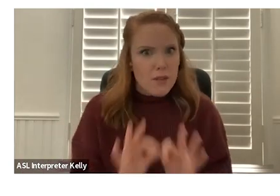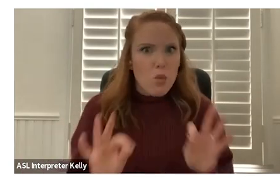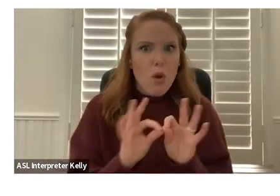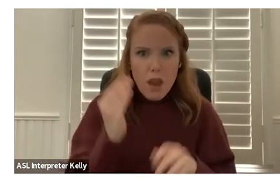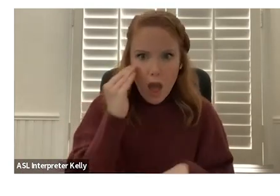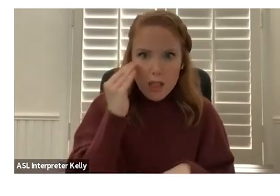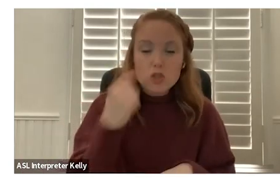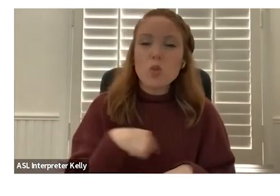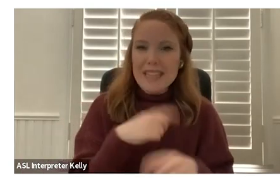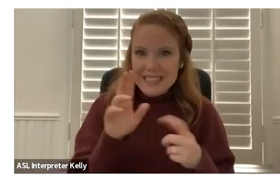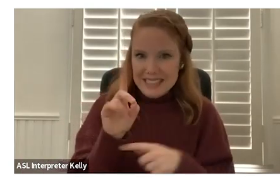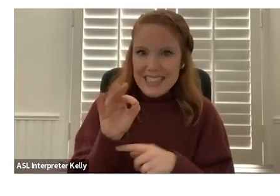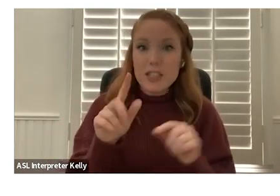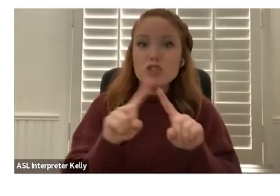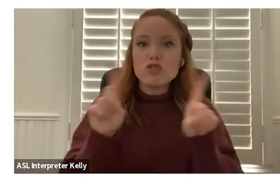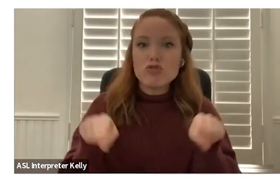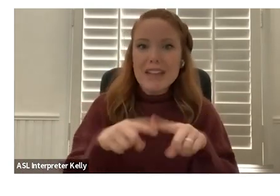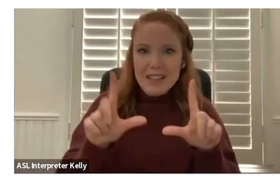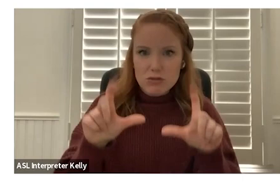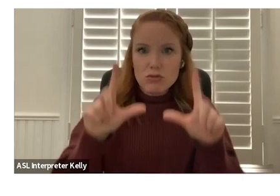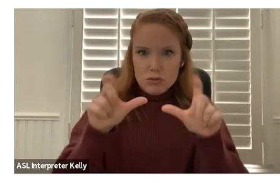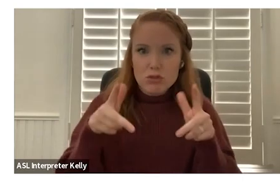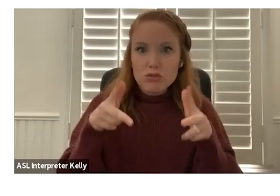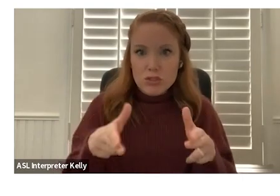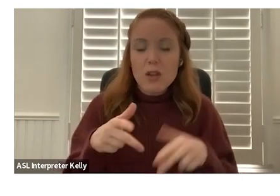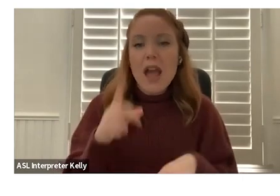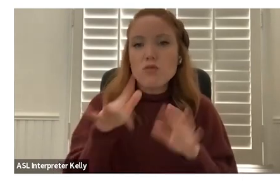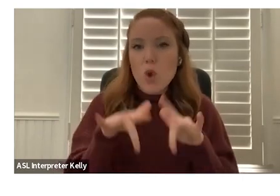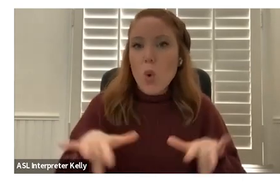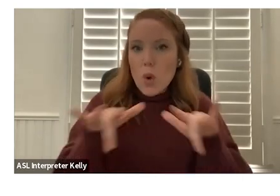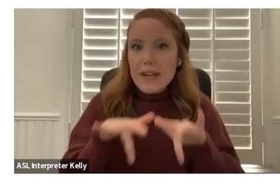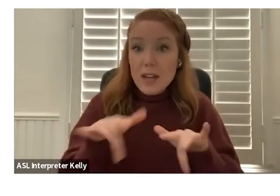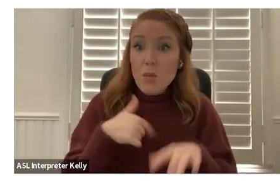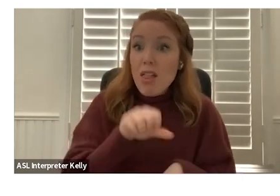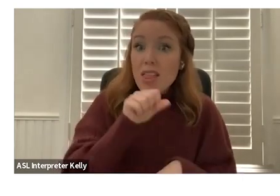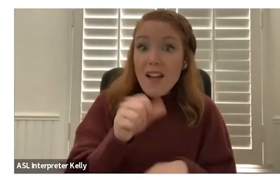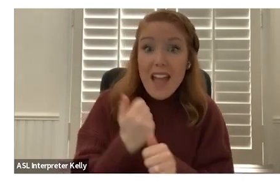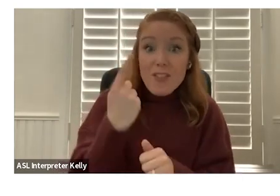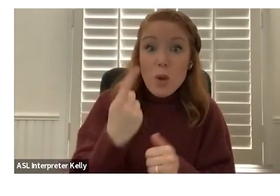Slack. So definitely join us. Oh, sorry.